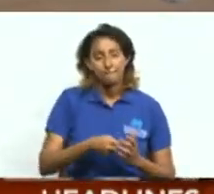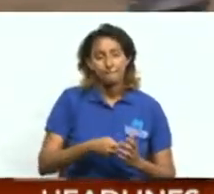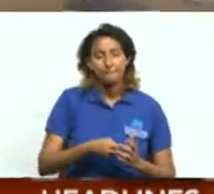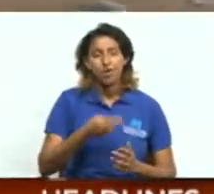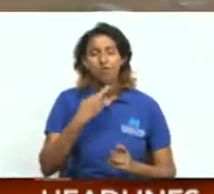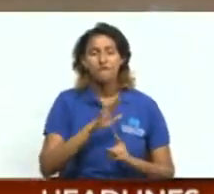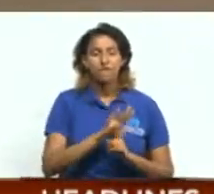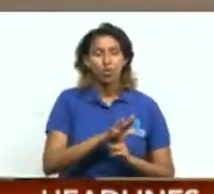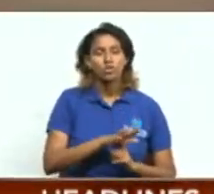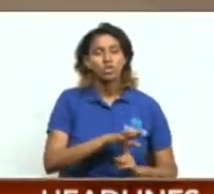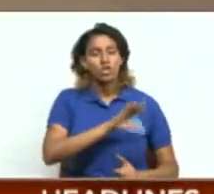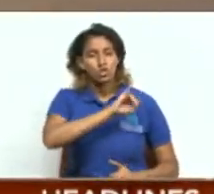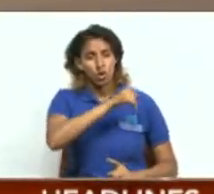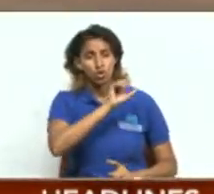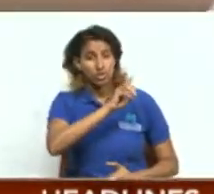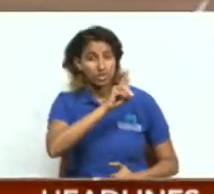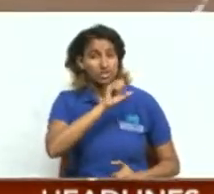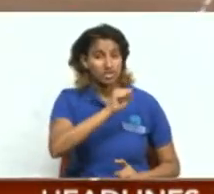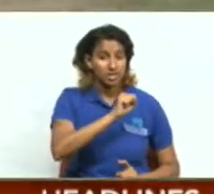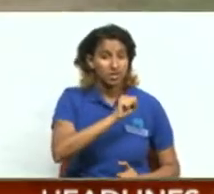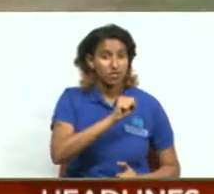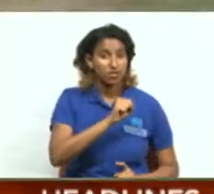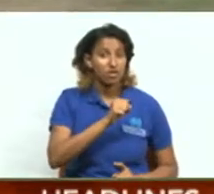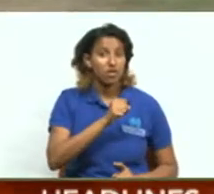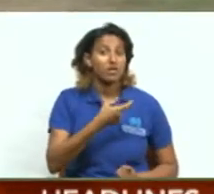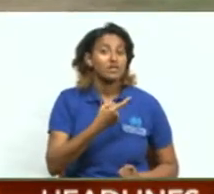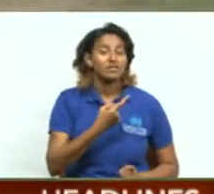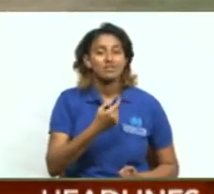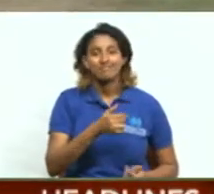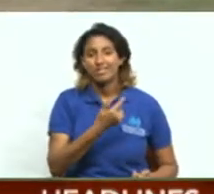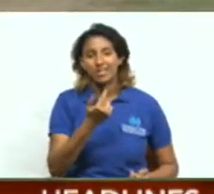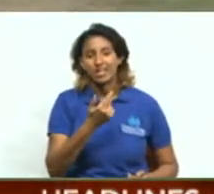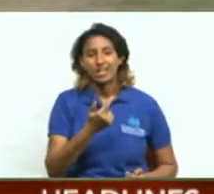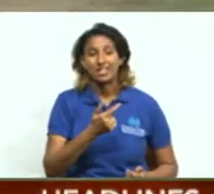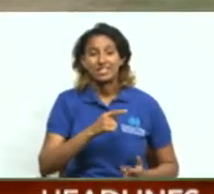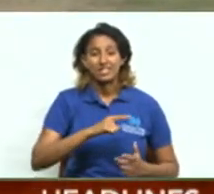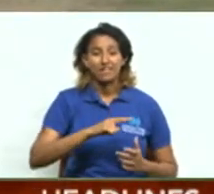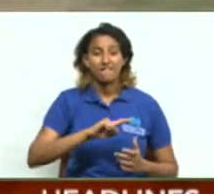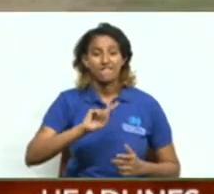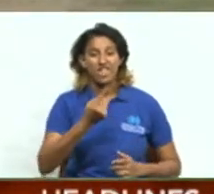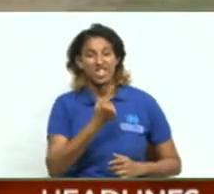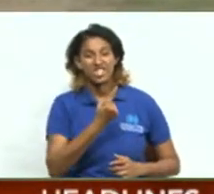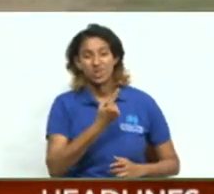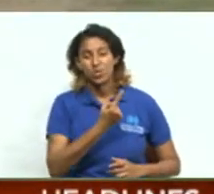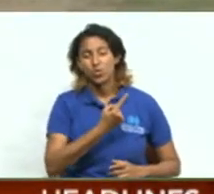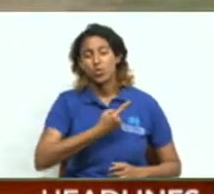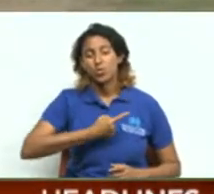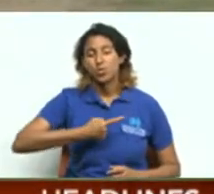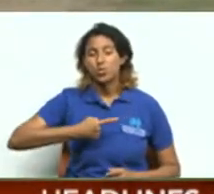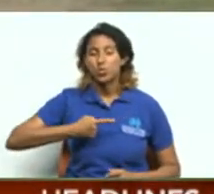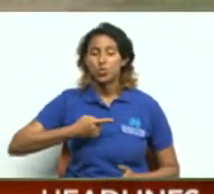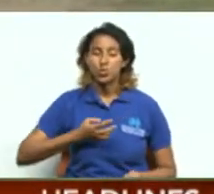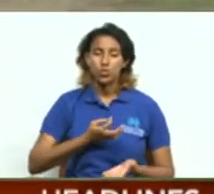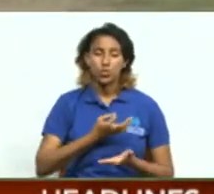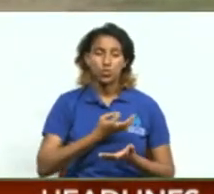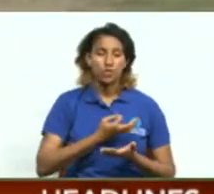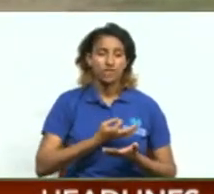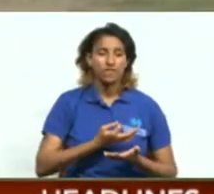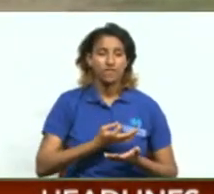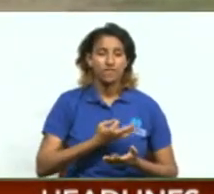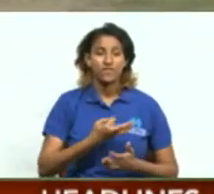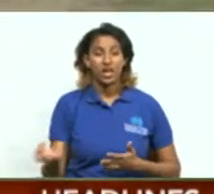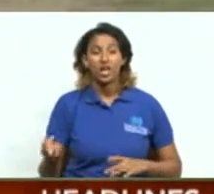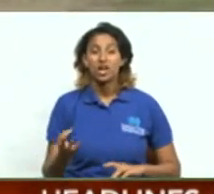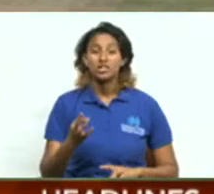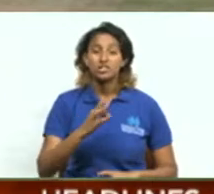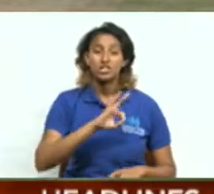skipper Joshua De Silva would be proven wrong. Here's the first ball of the morning. And strike him on the pad, and he's gone!